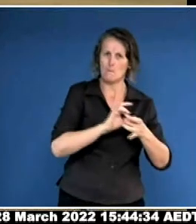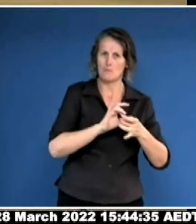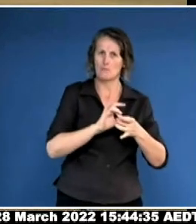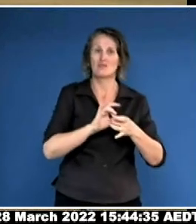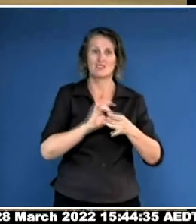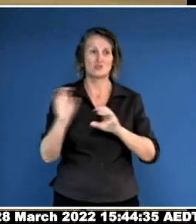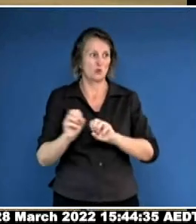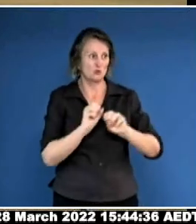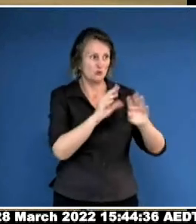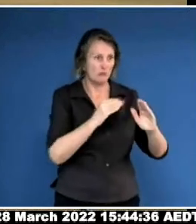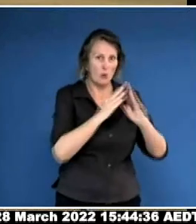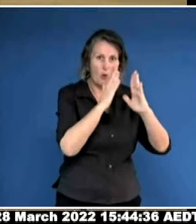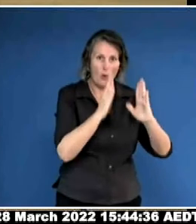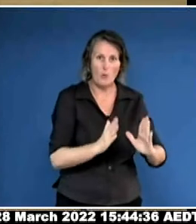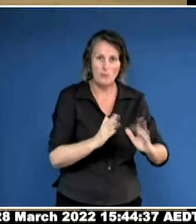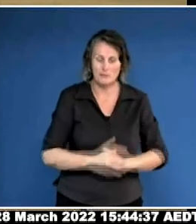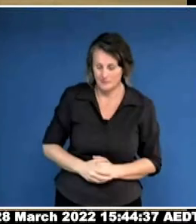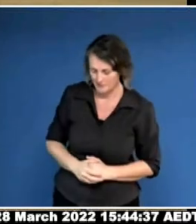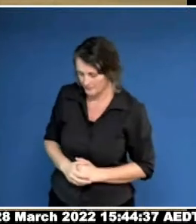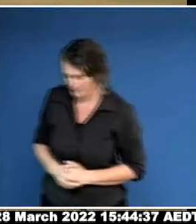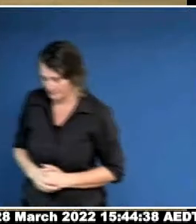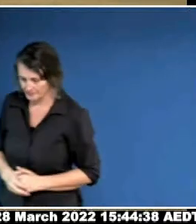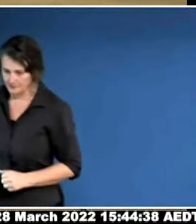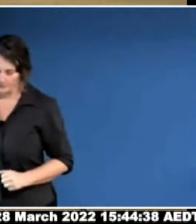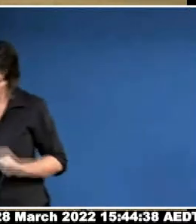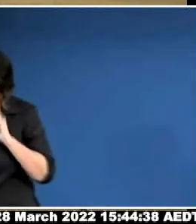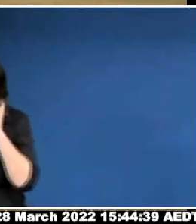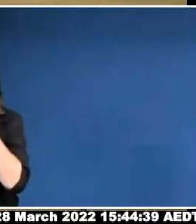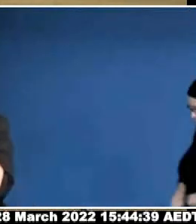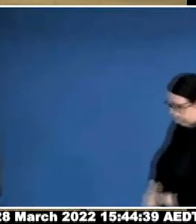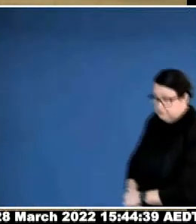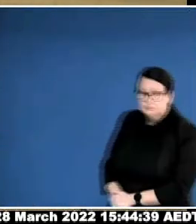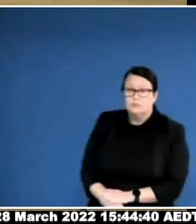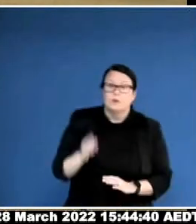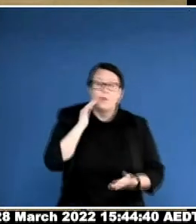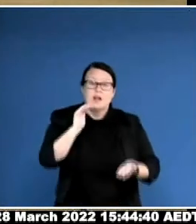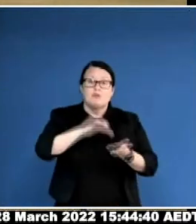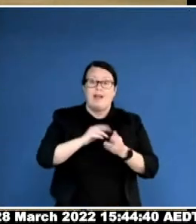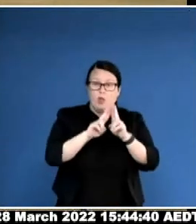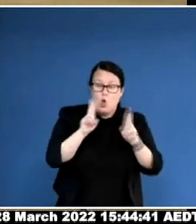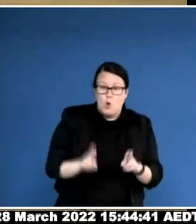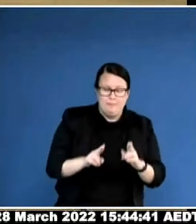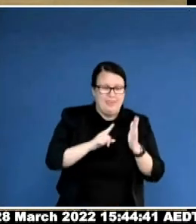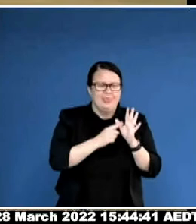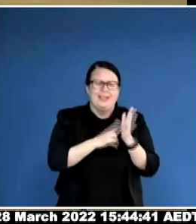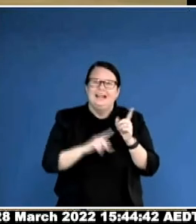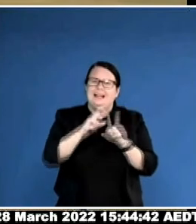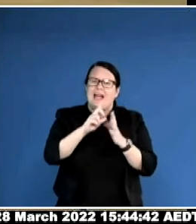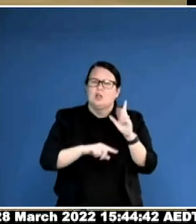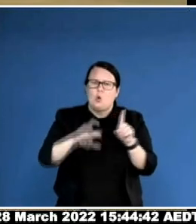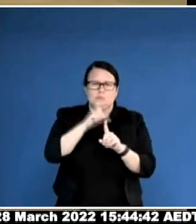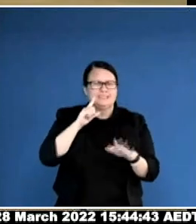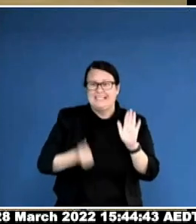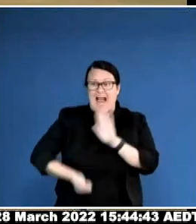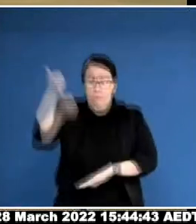When we got home, the landlord came and told us we had to move out. She lived on the property, and when she came to the door, Person Five